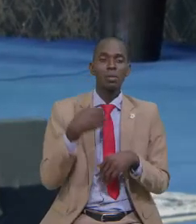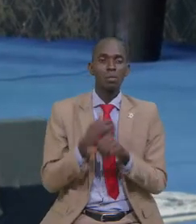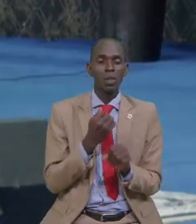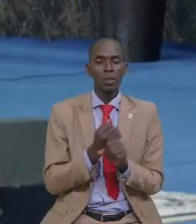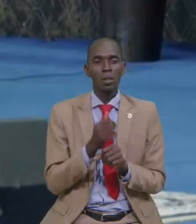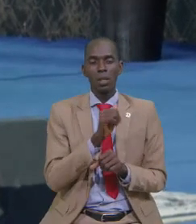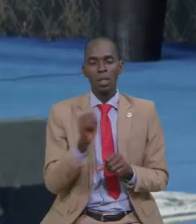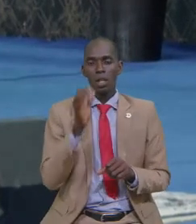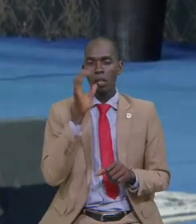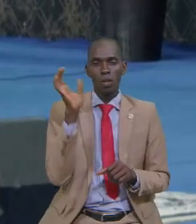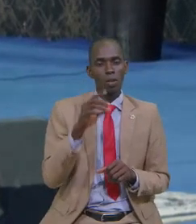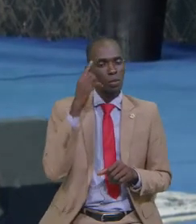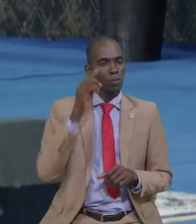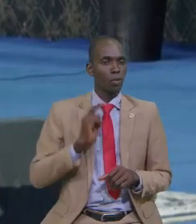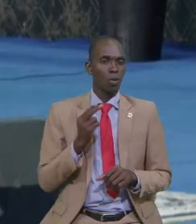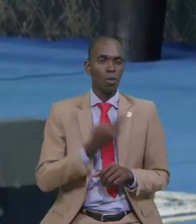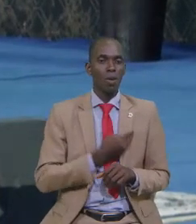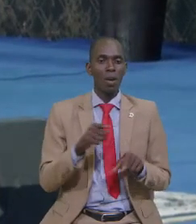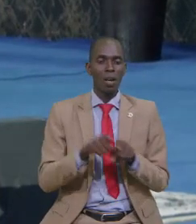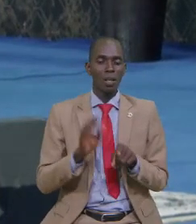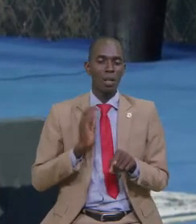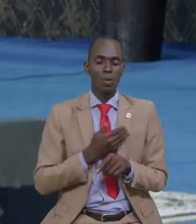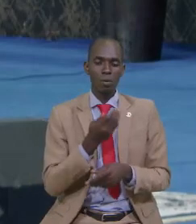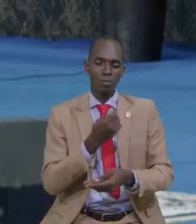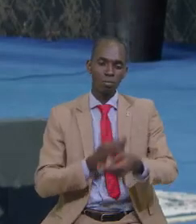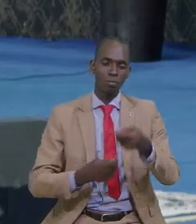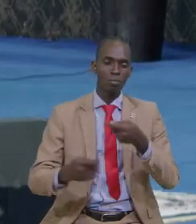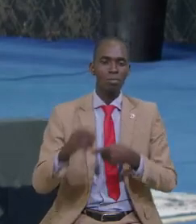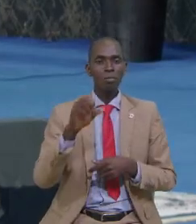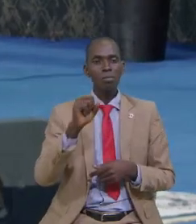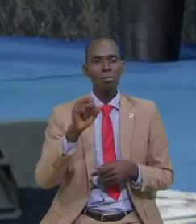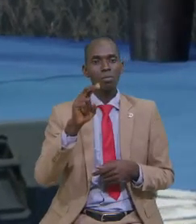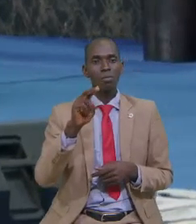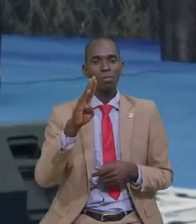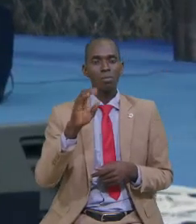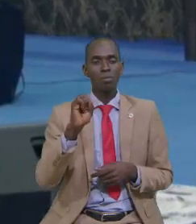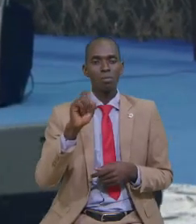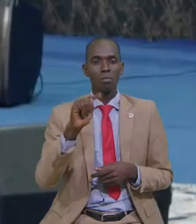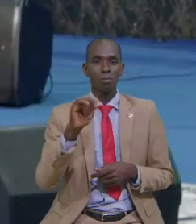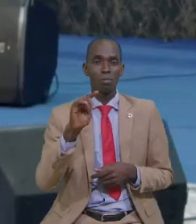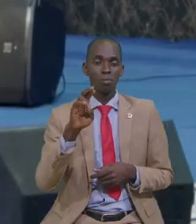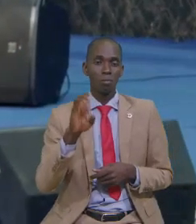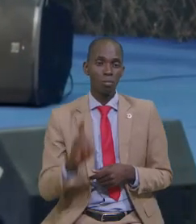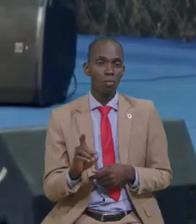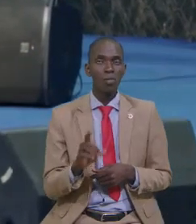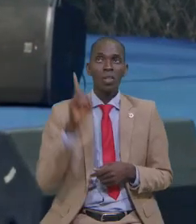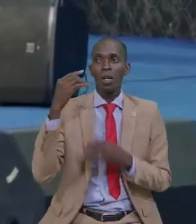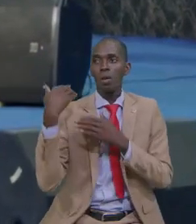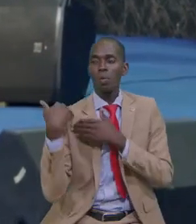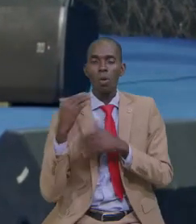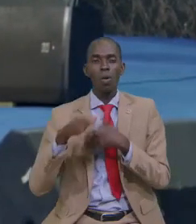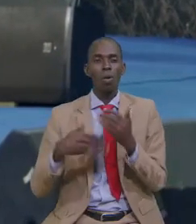Substitute. A curse for us. He bore all our curse, all our judgment,